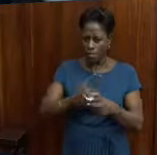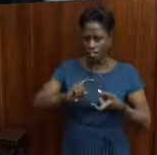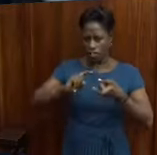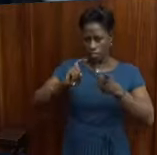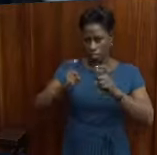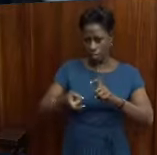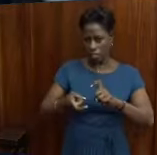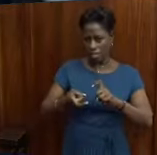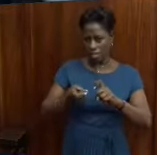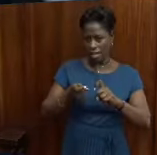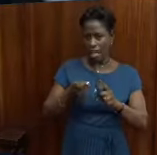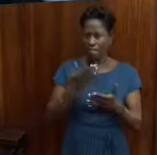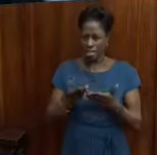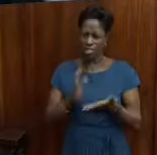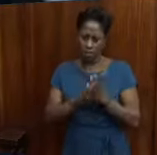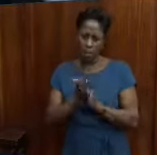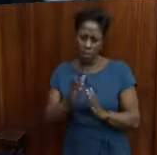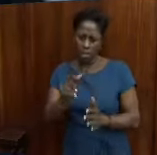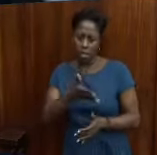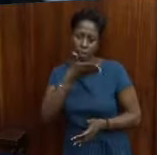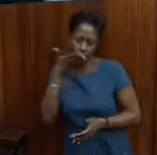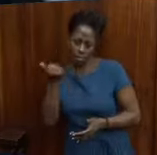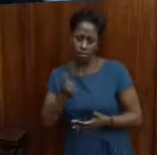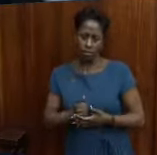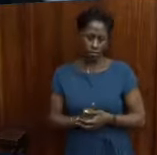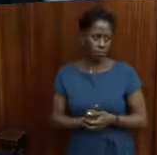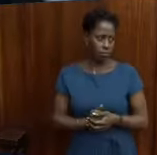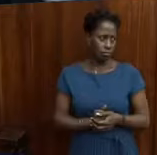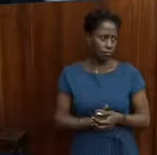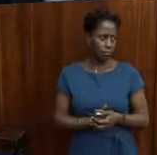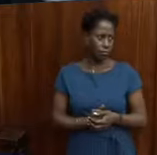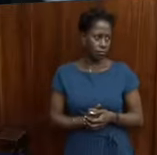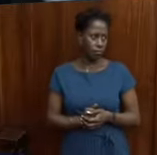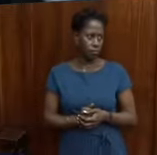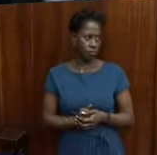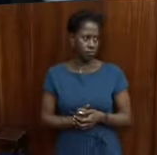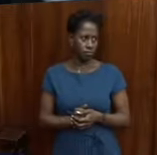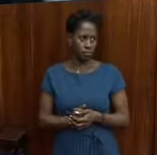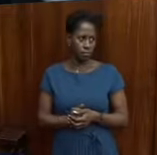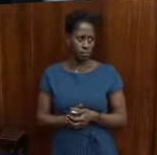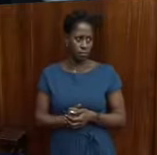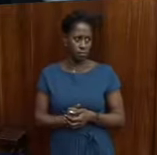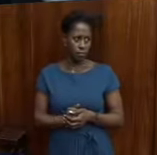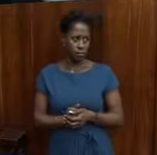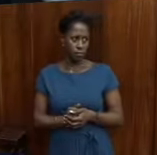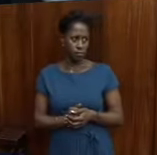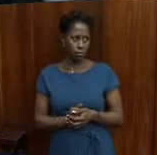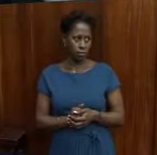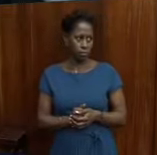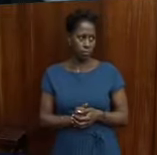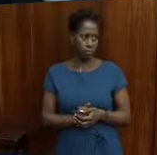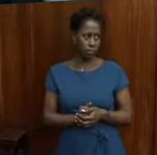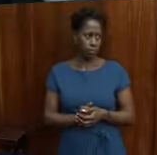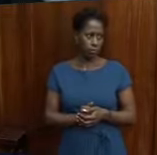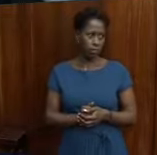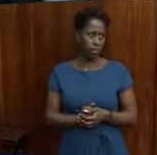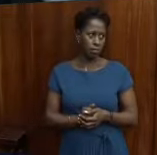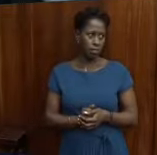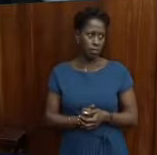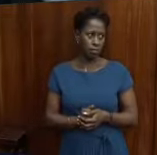of the COVID-19 pandemic. The pace of rebound was, however, dampened by the adverse effects